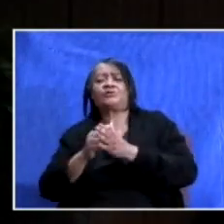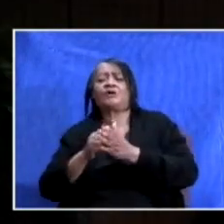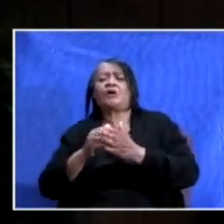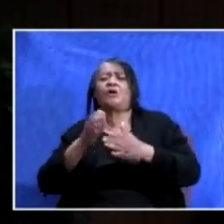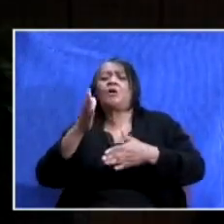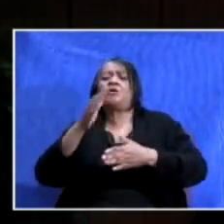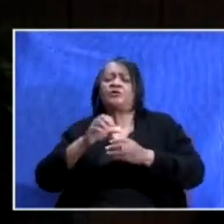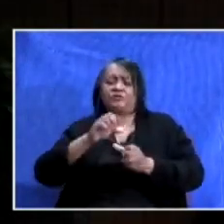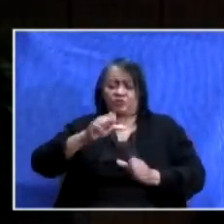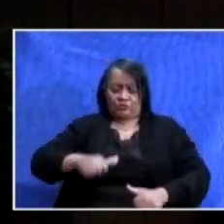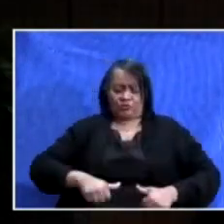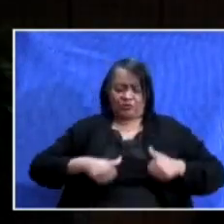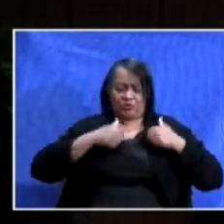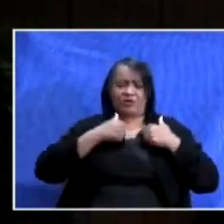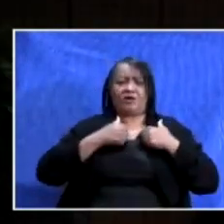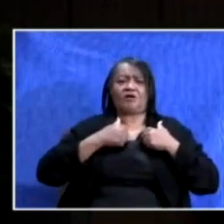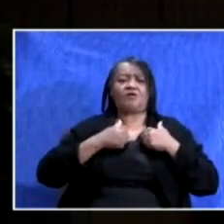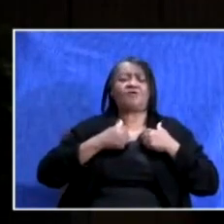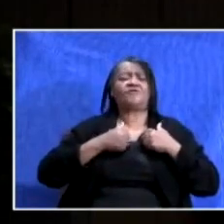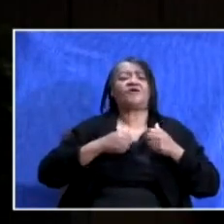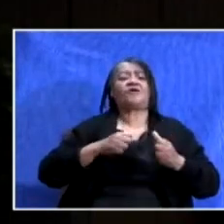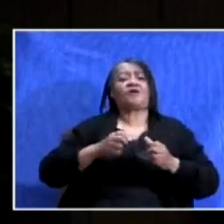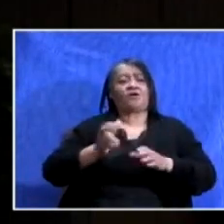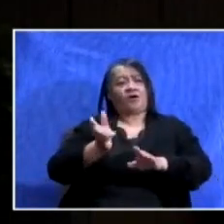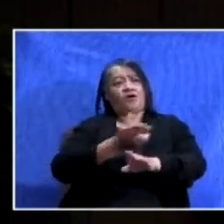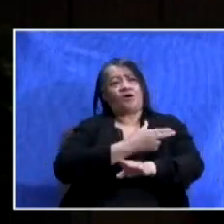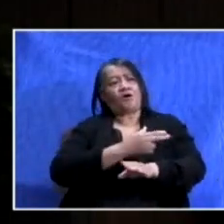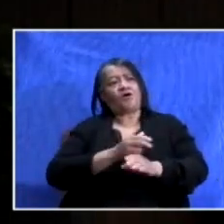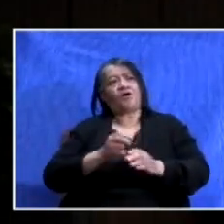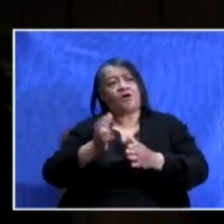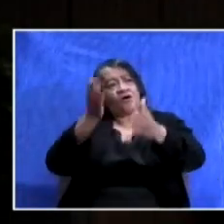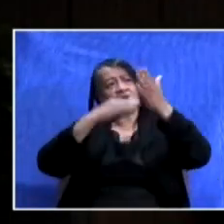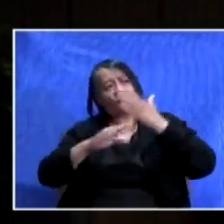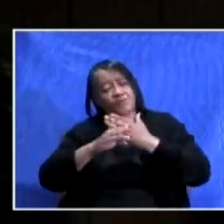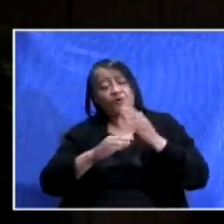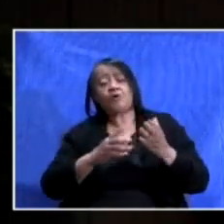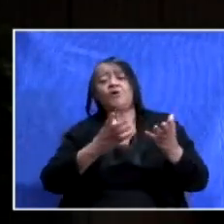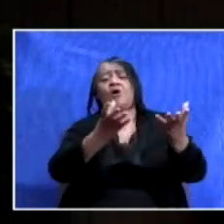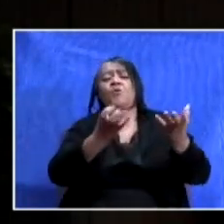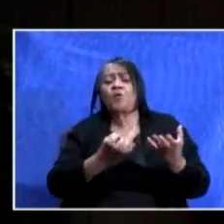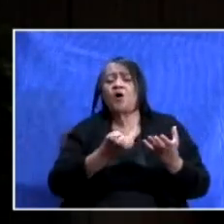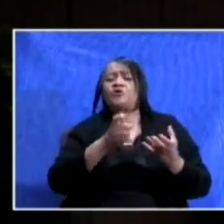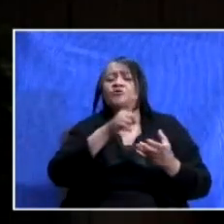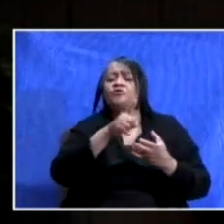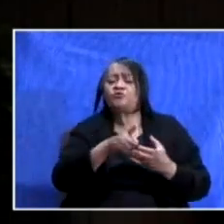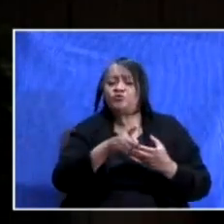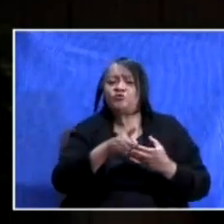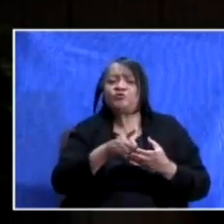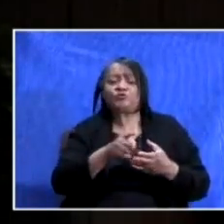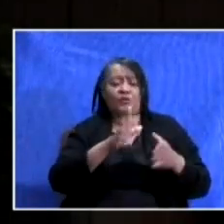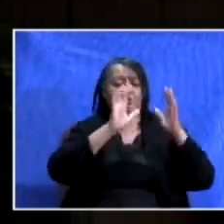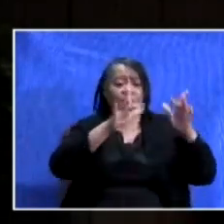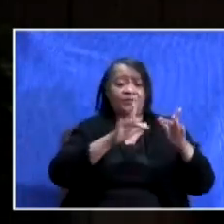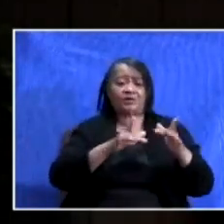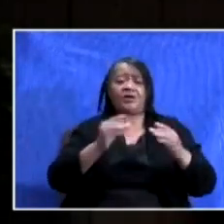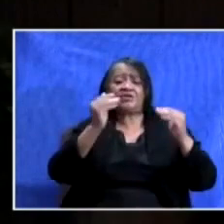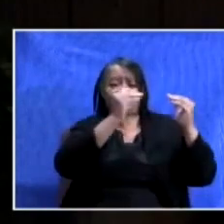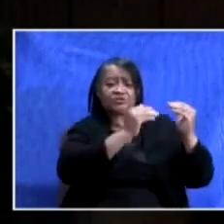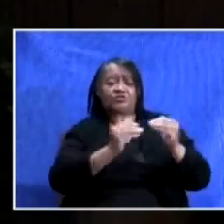he talks about, I want you to be merciful, but I want you to be just. And he talks about justice